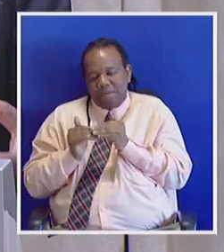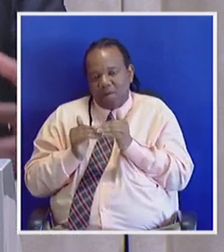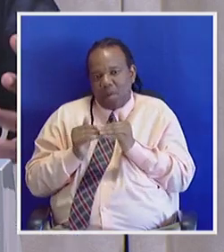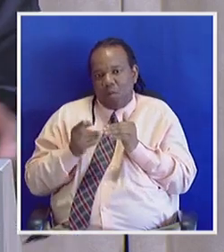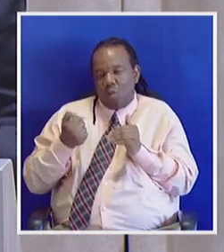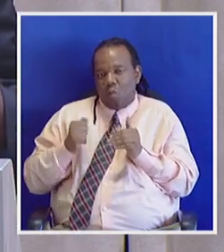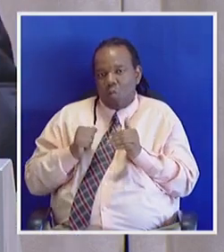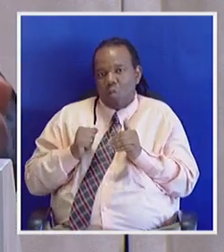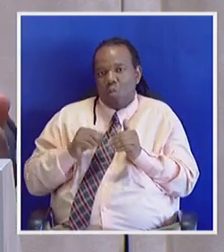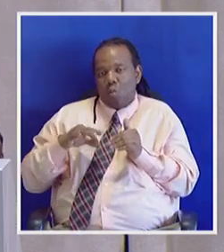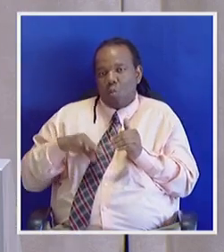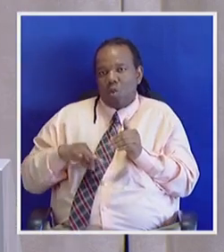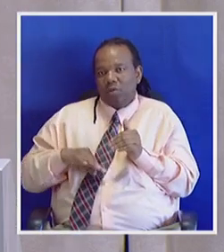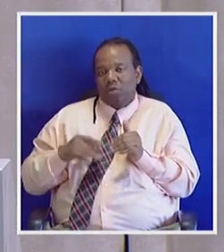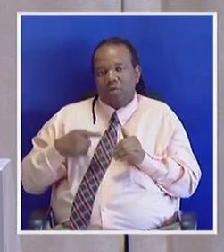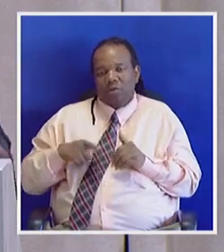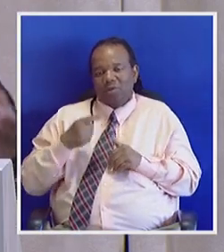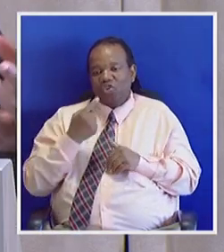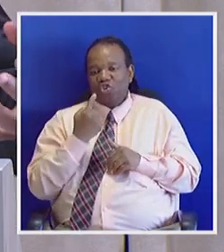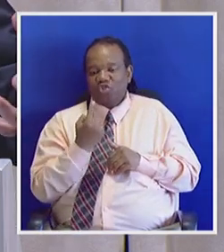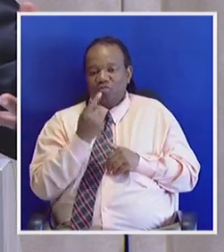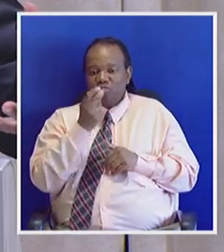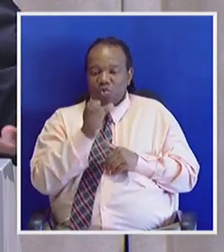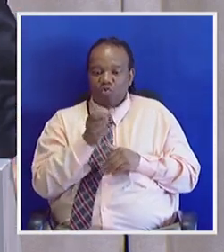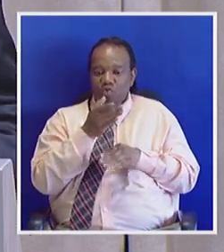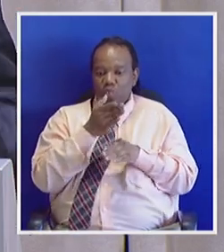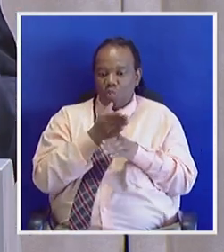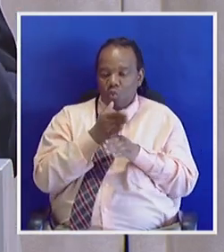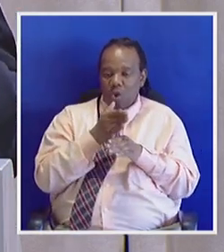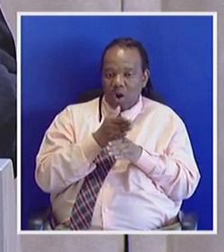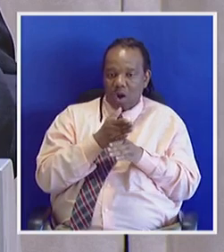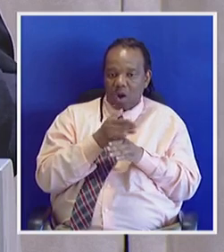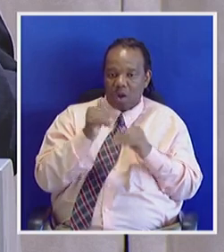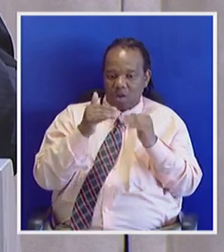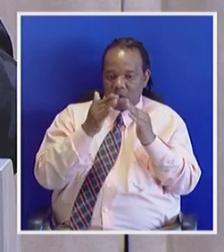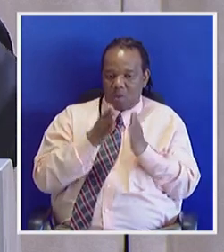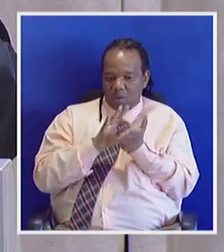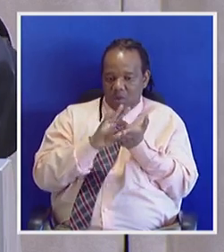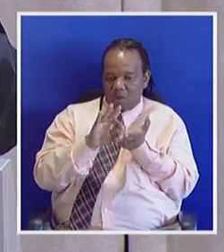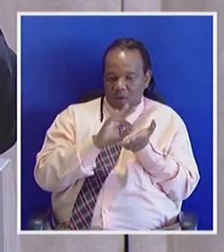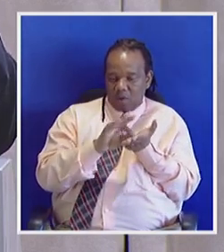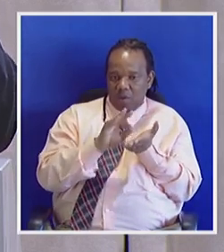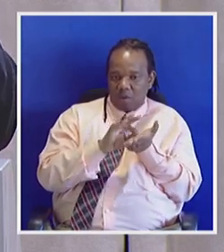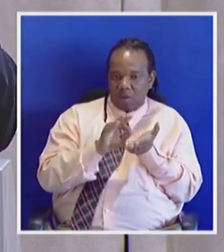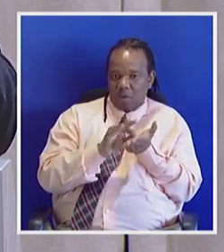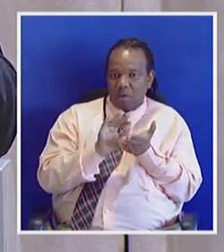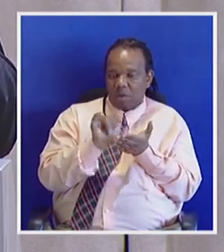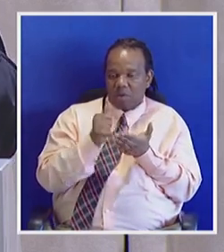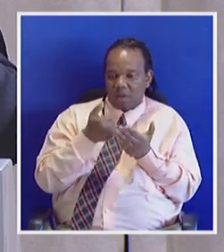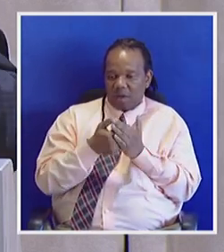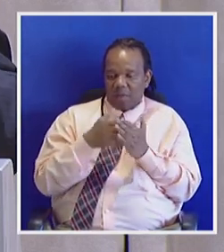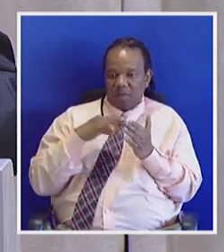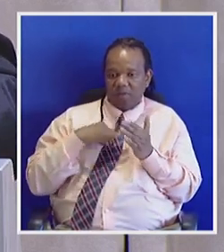that individuals who employ domestic workers will be able to bring their level of wages